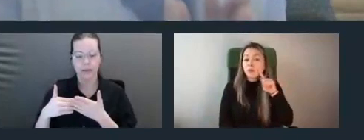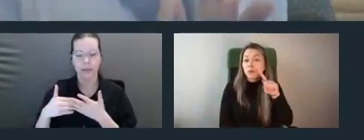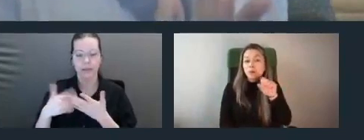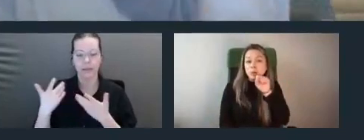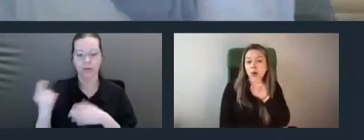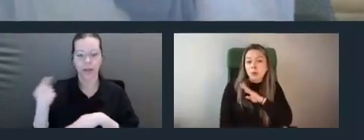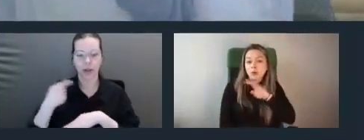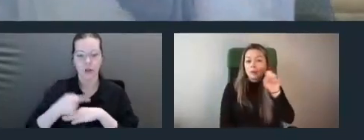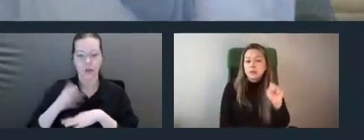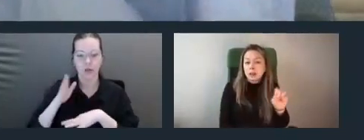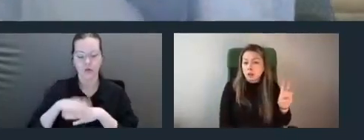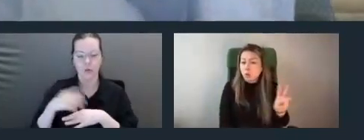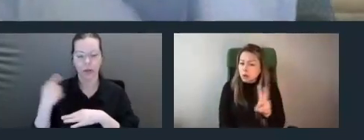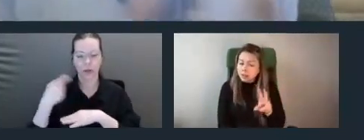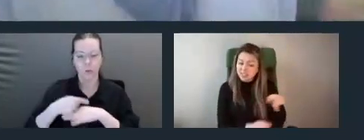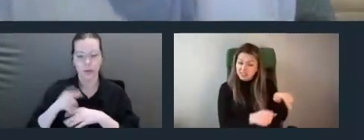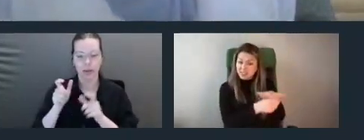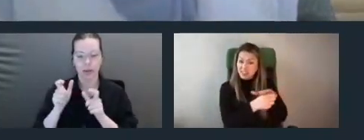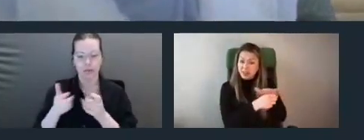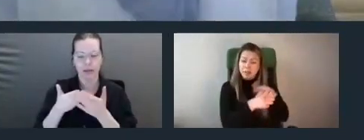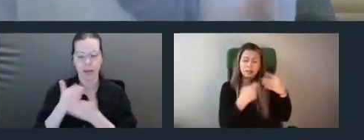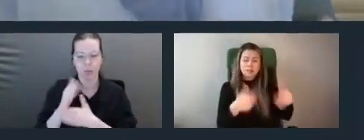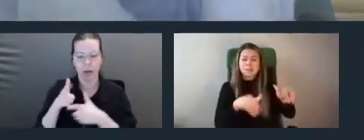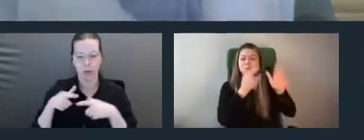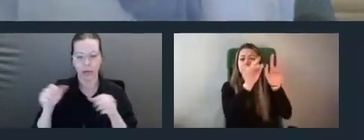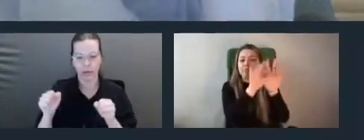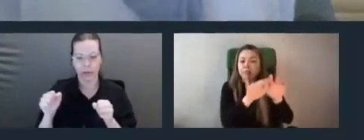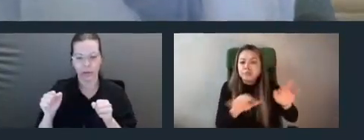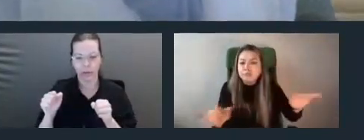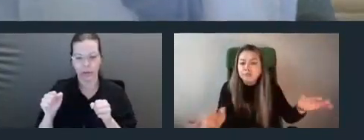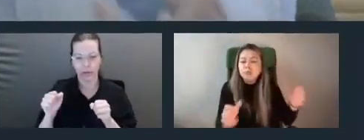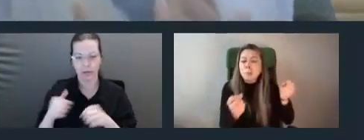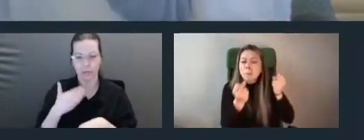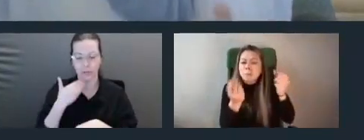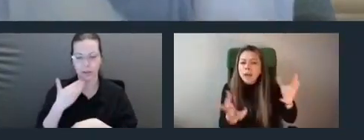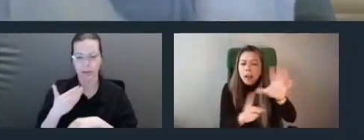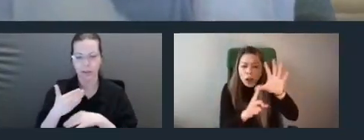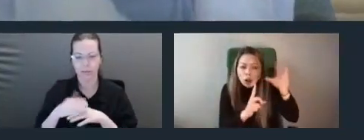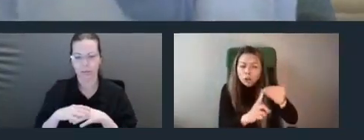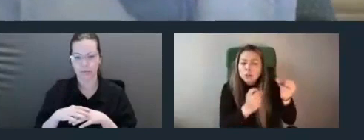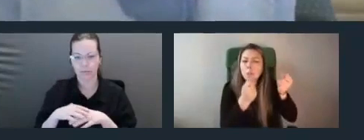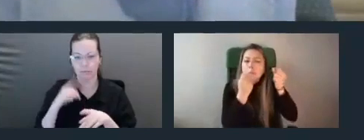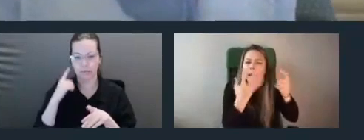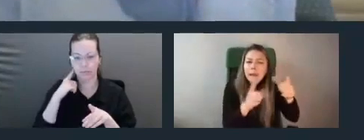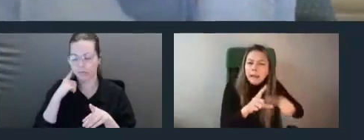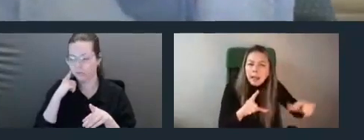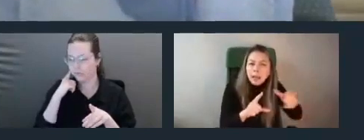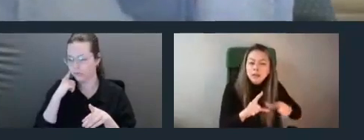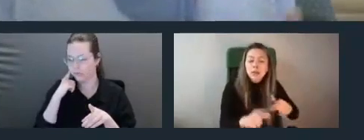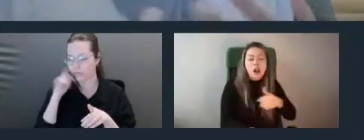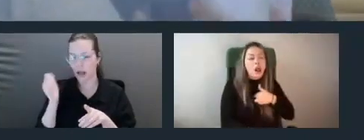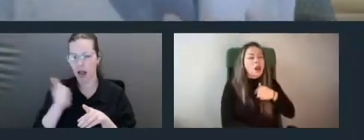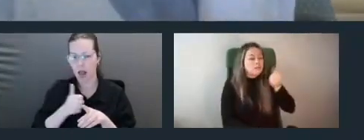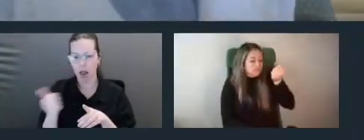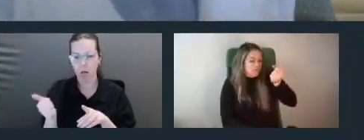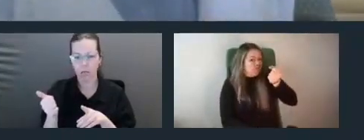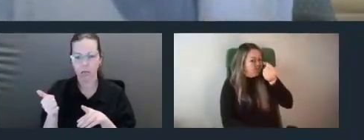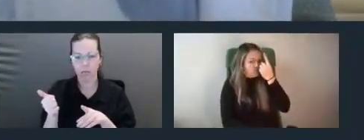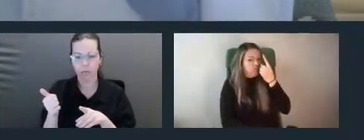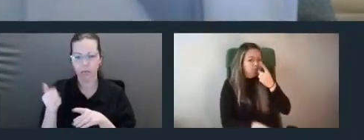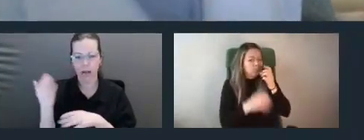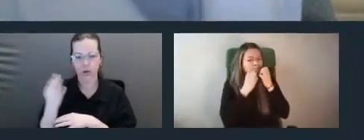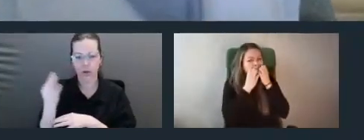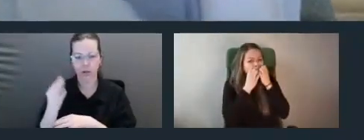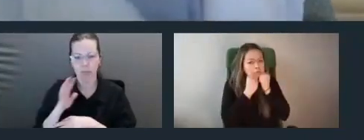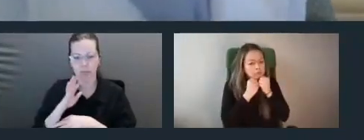is incredibly diverse, multicultural, multilingual, I know how important language access is for our community